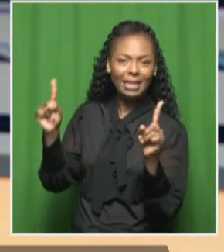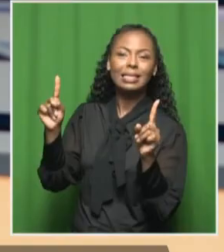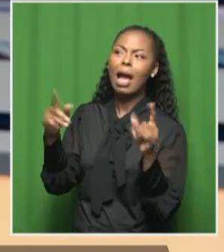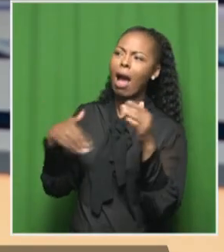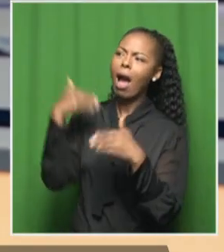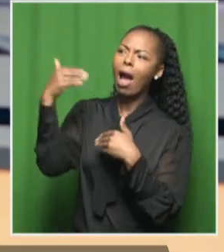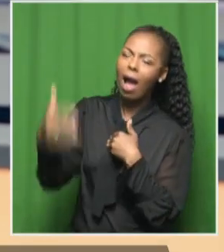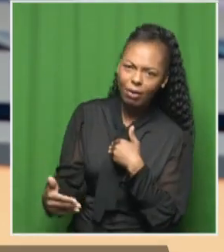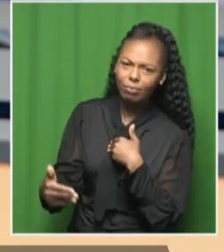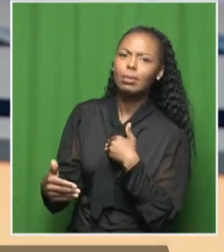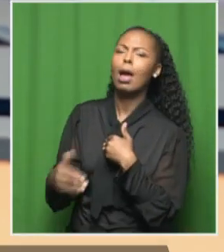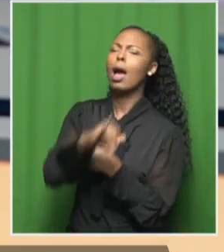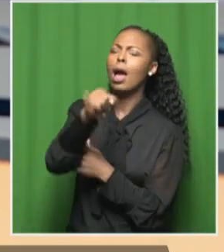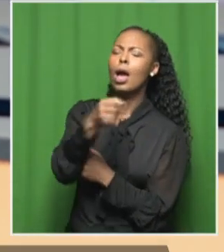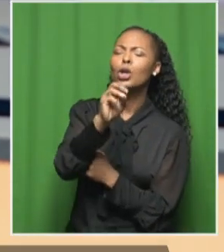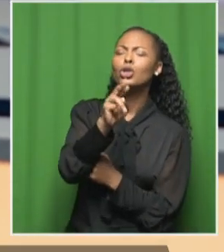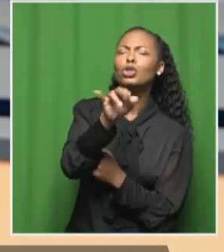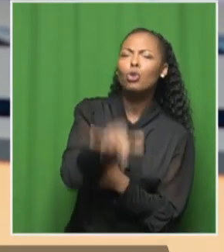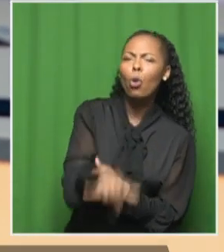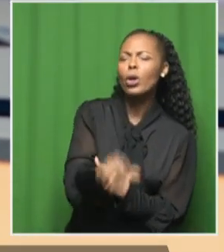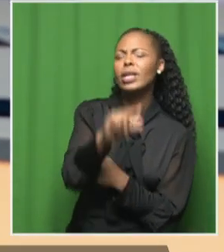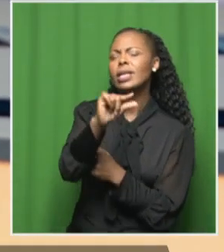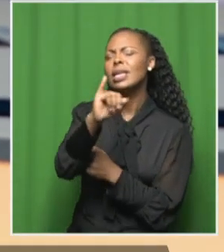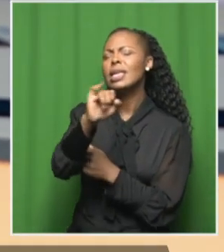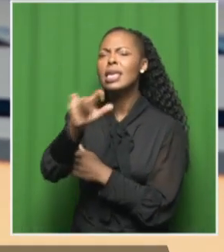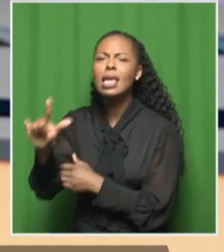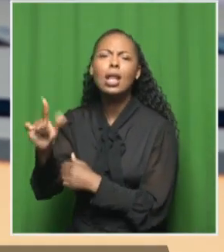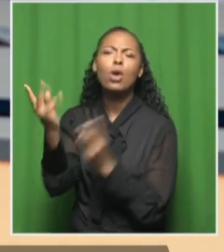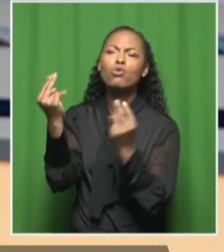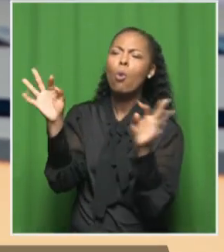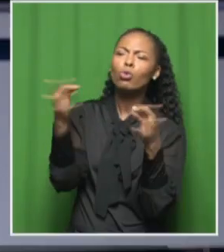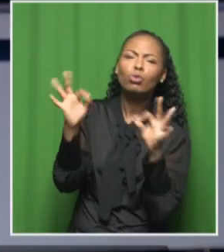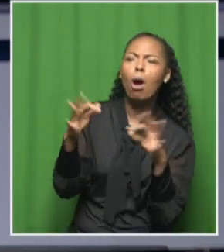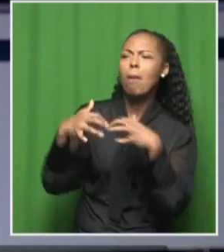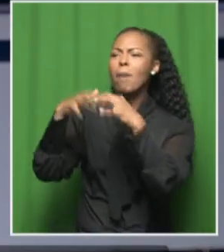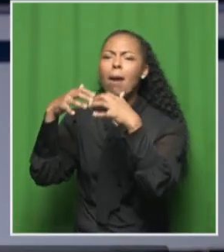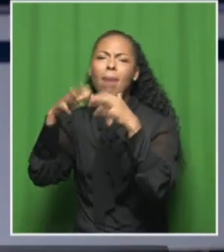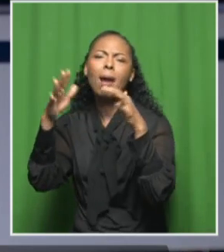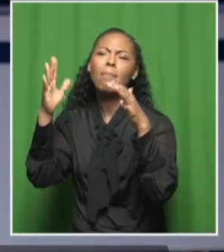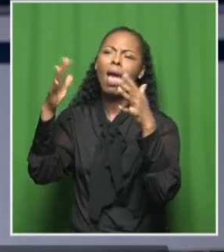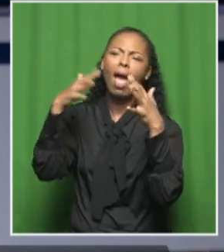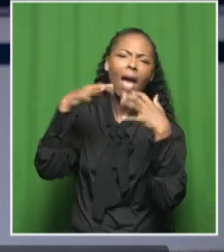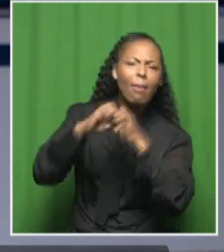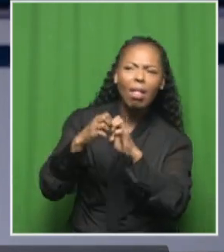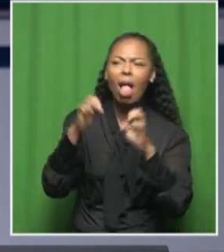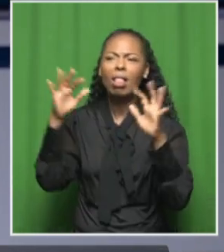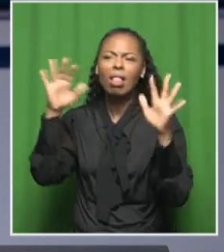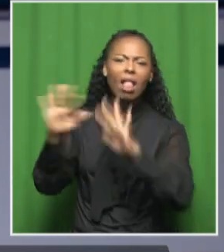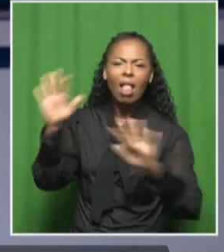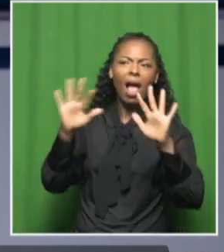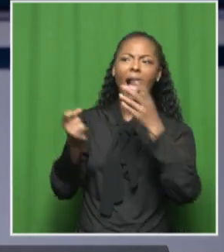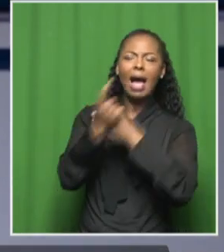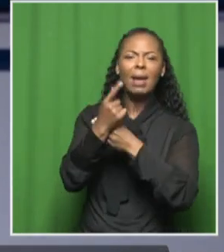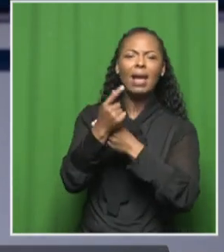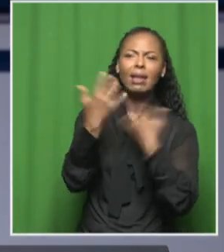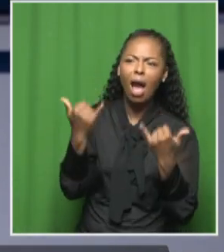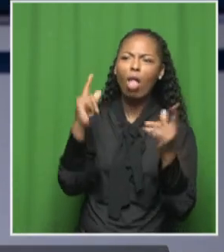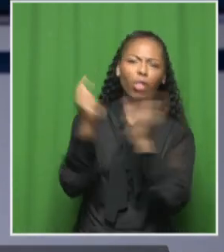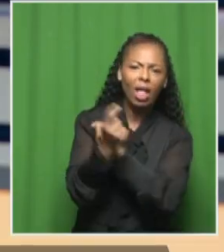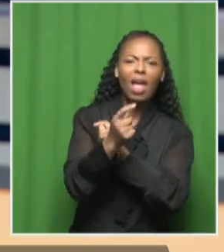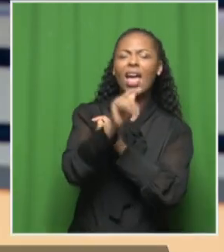then it was Johnny Gill, and then the whole New Edition saga happened. Then there was LSG and everything else in